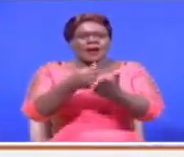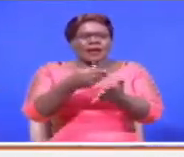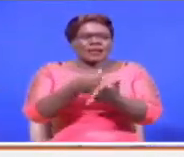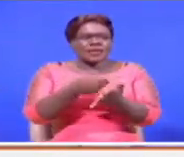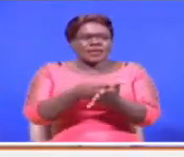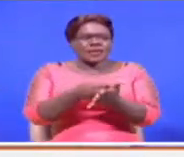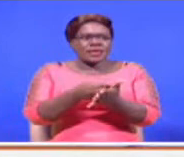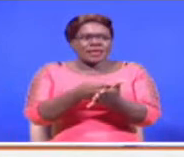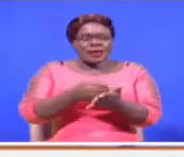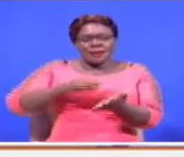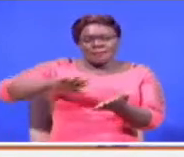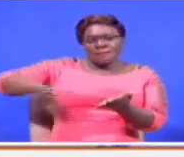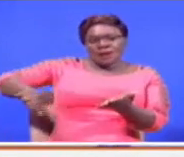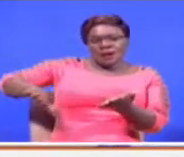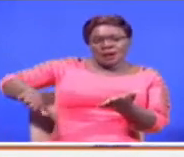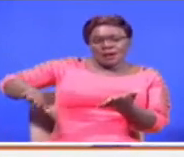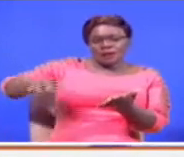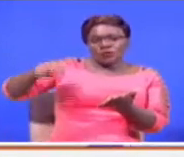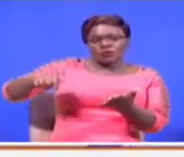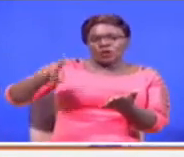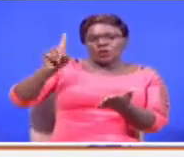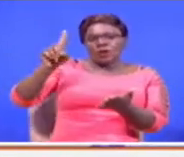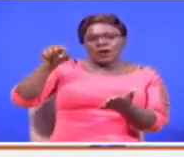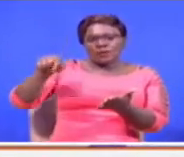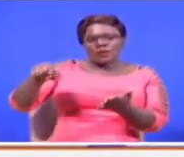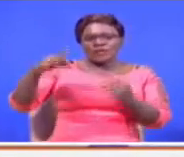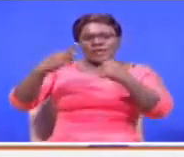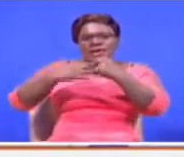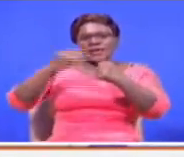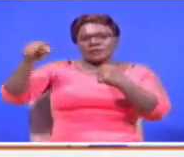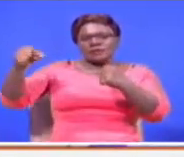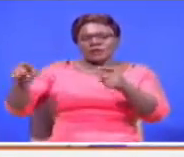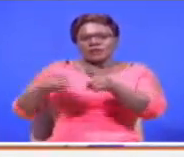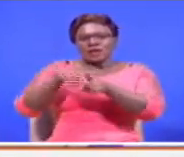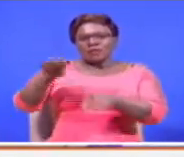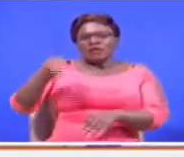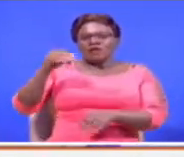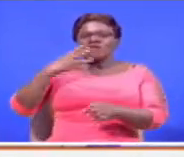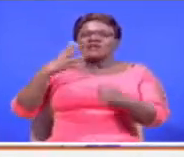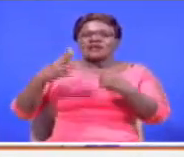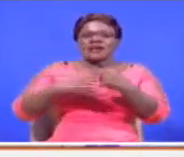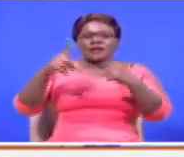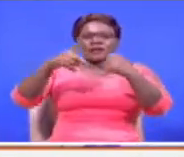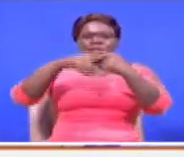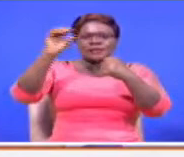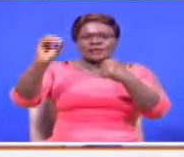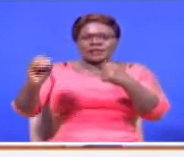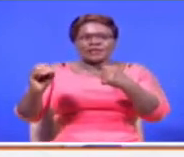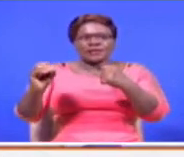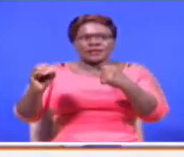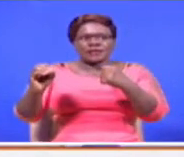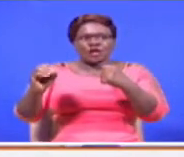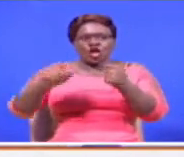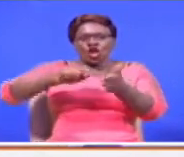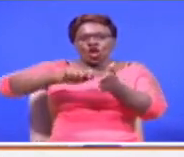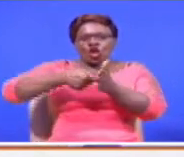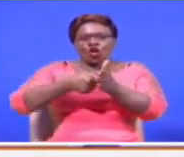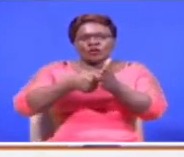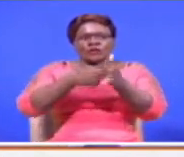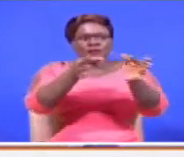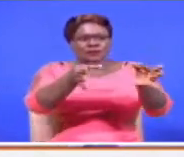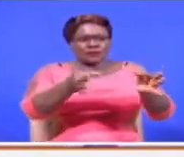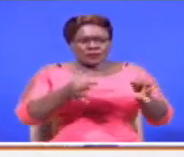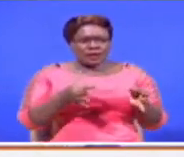is in the bank today is 1.8 million. We have also found 960, which is in a locked account for one of the